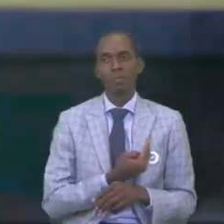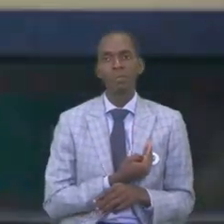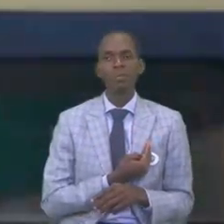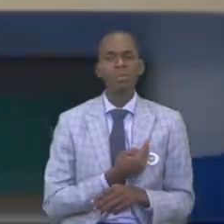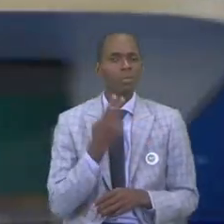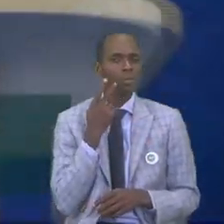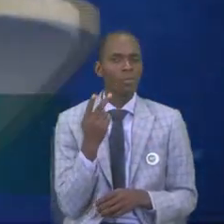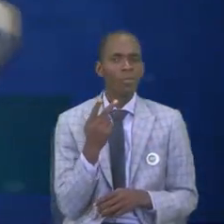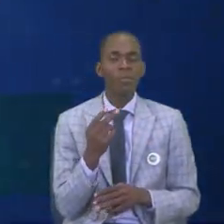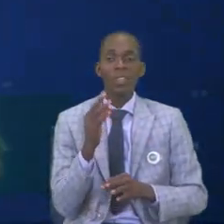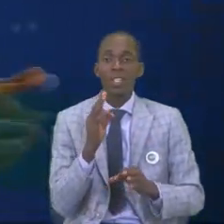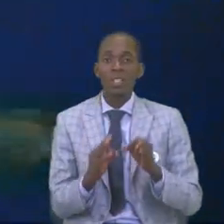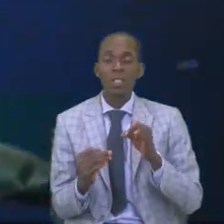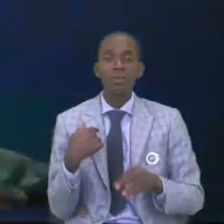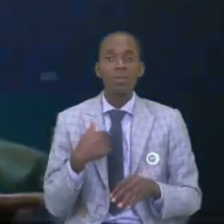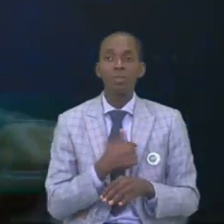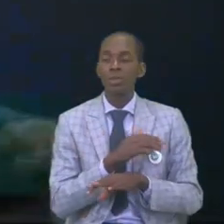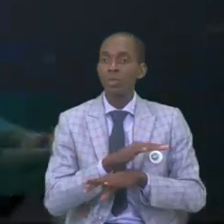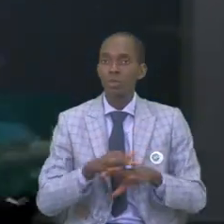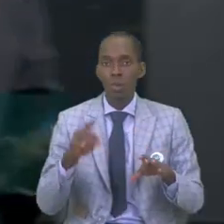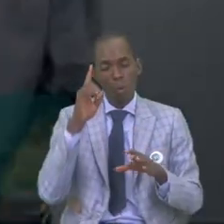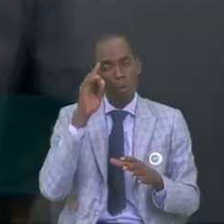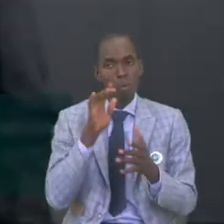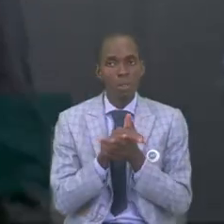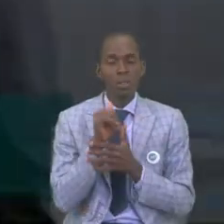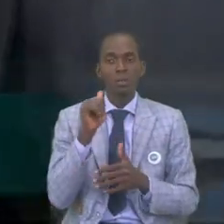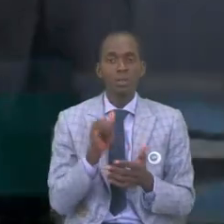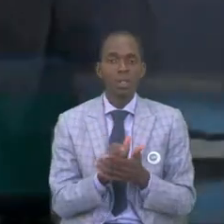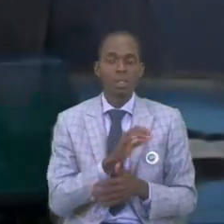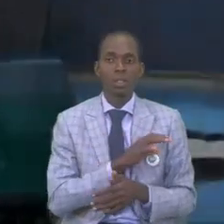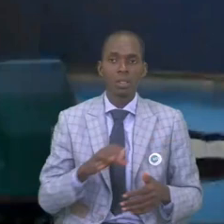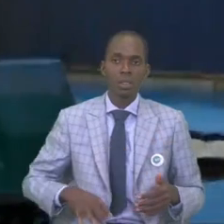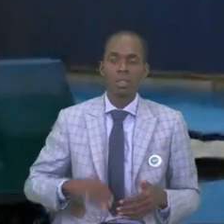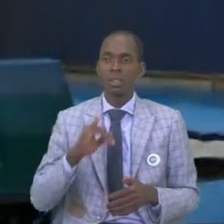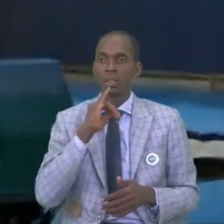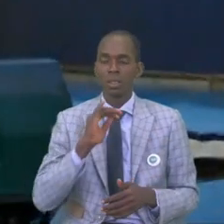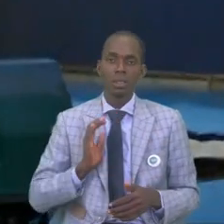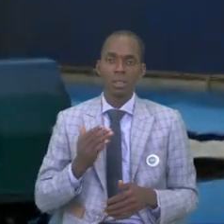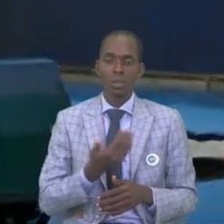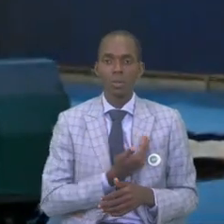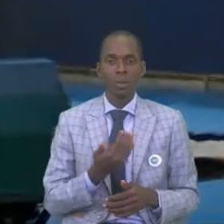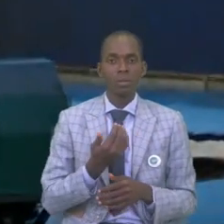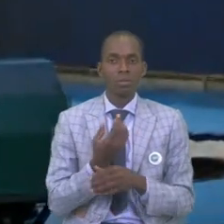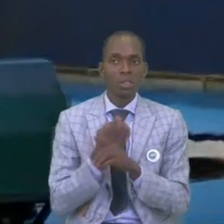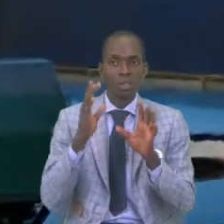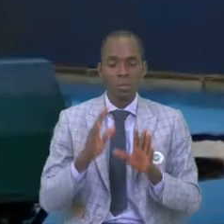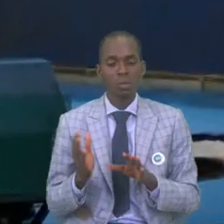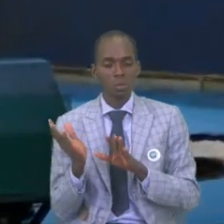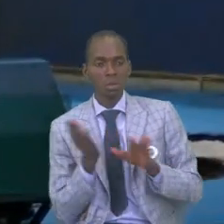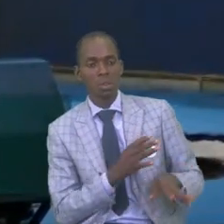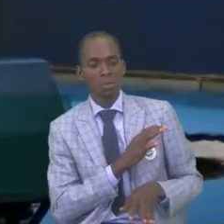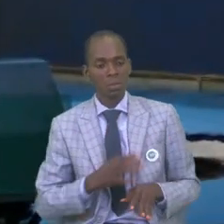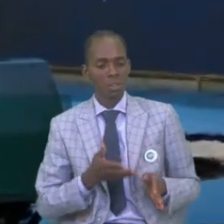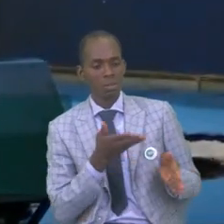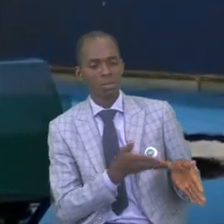we don't believe that Christ is the deliverer, and we leave him at the corner there, and he's saying, I am